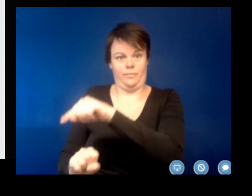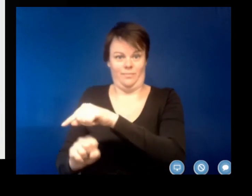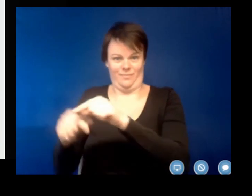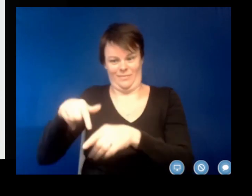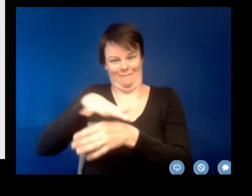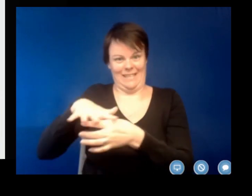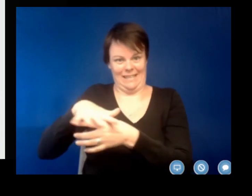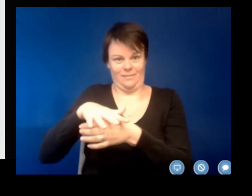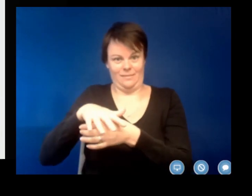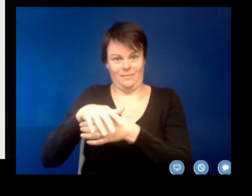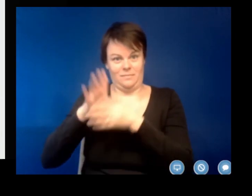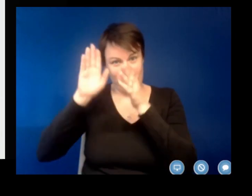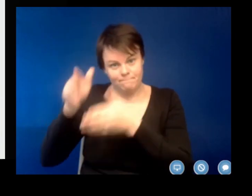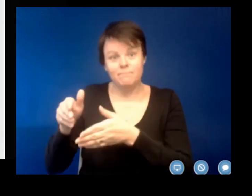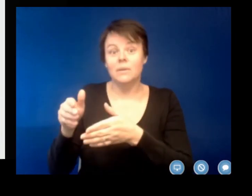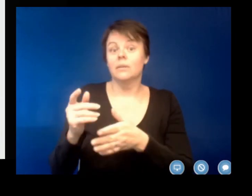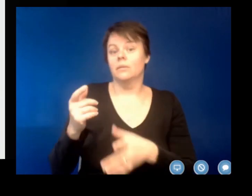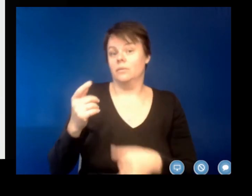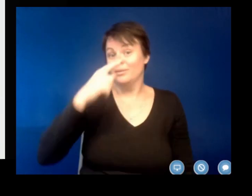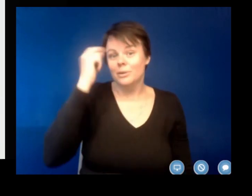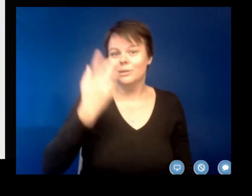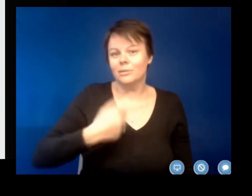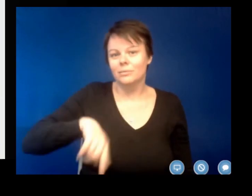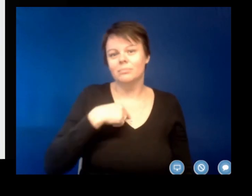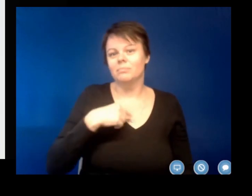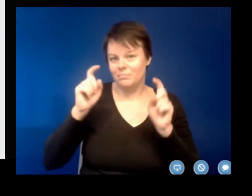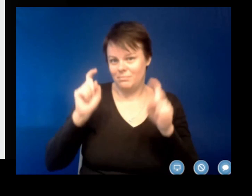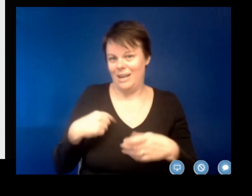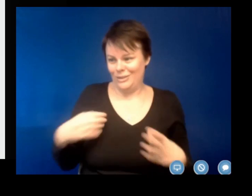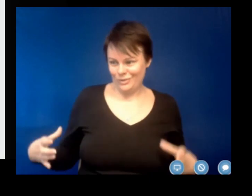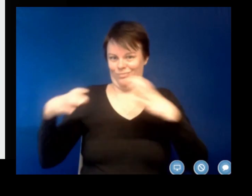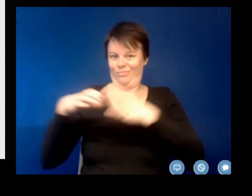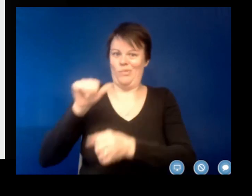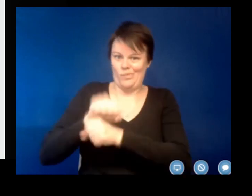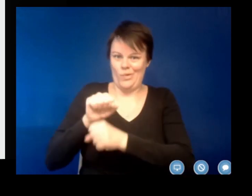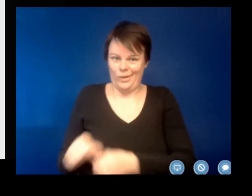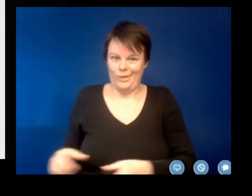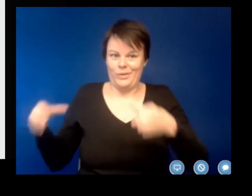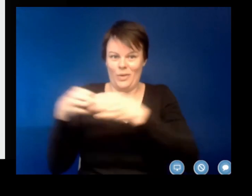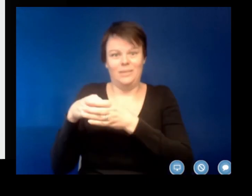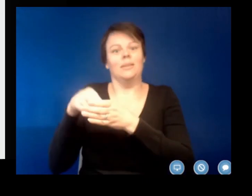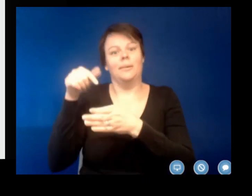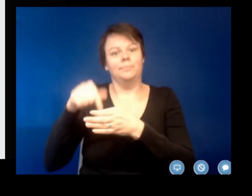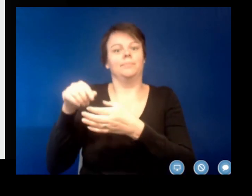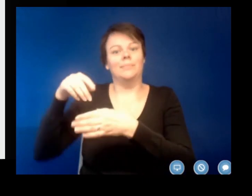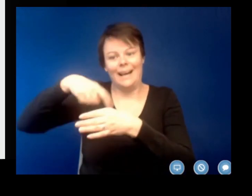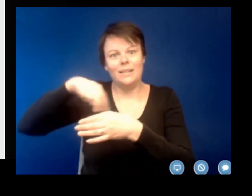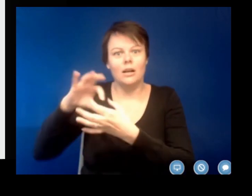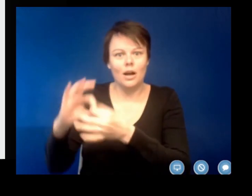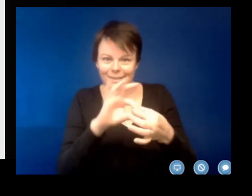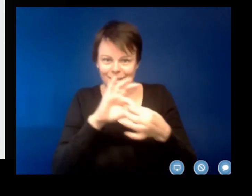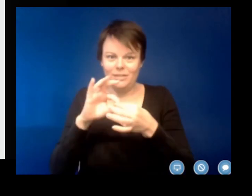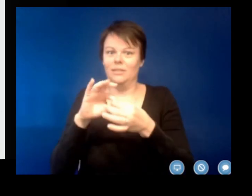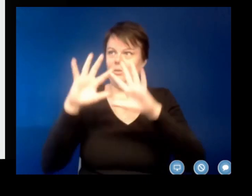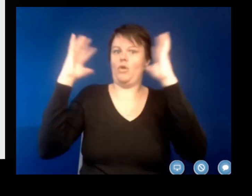the perspectives of the Global South in this field. Because we have to work together in the